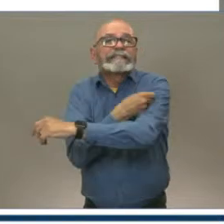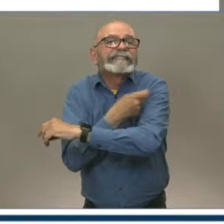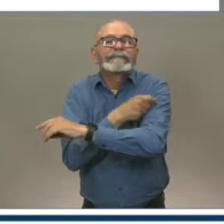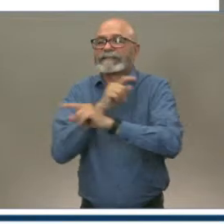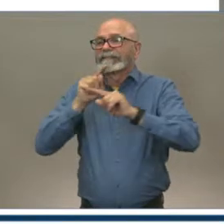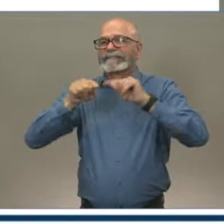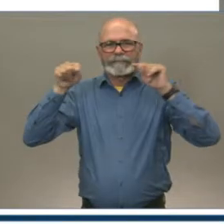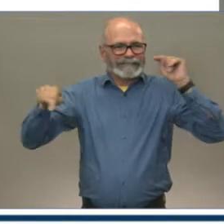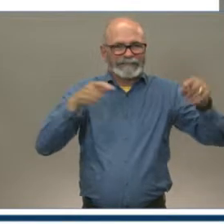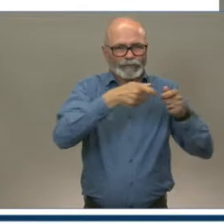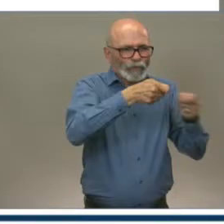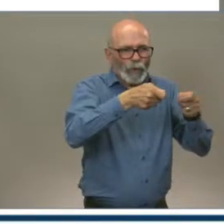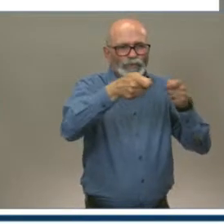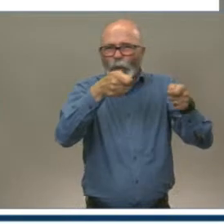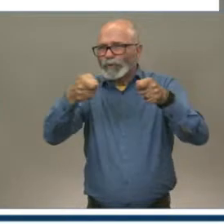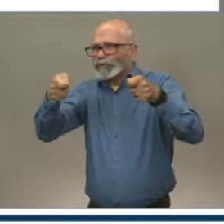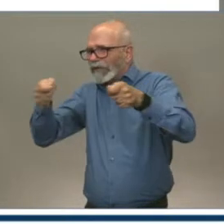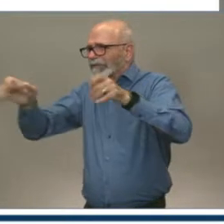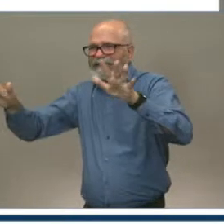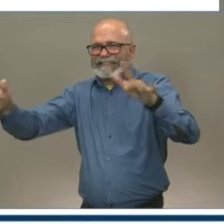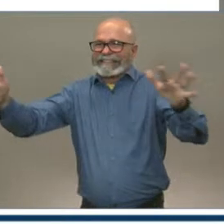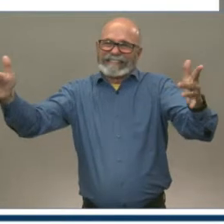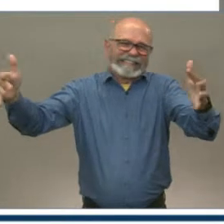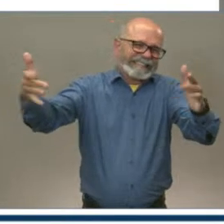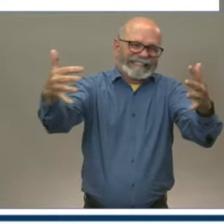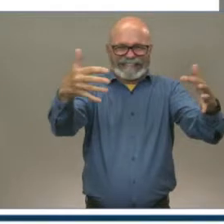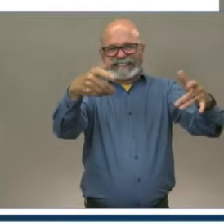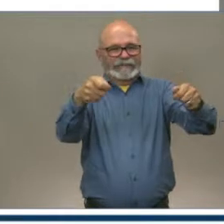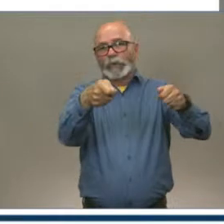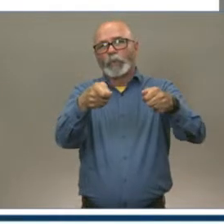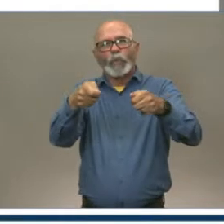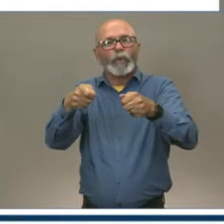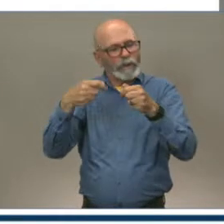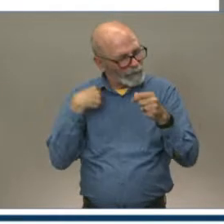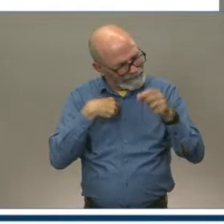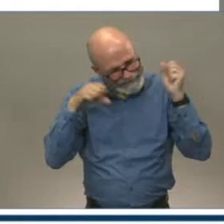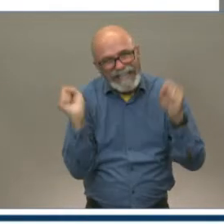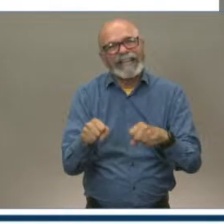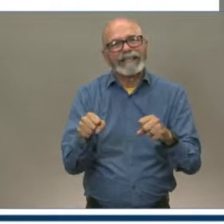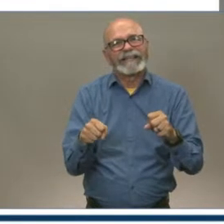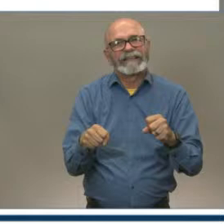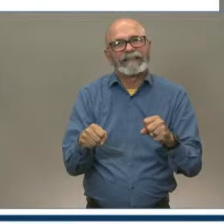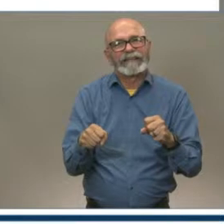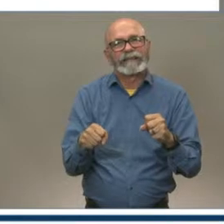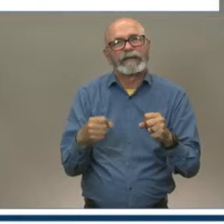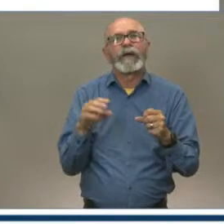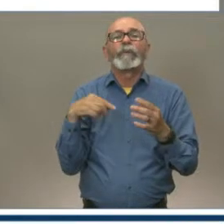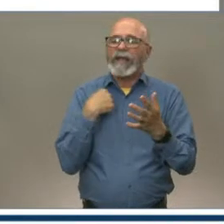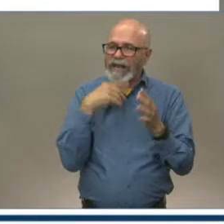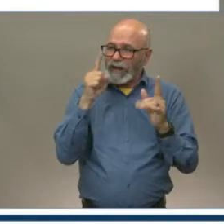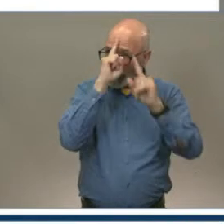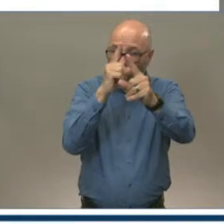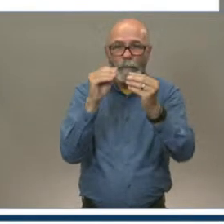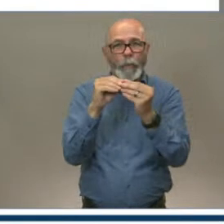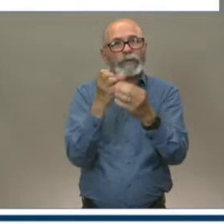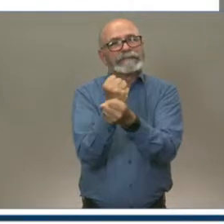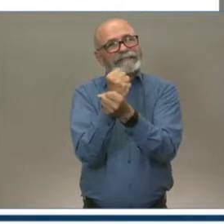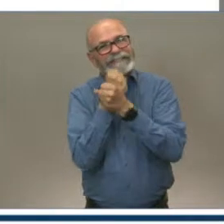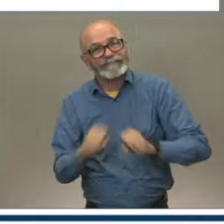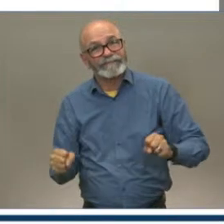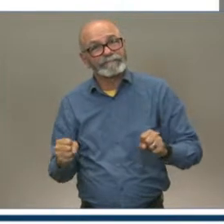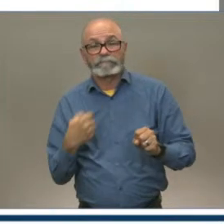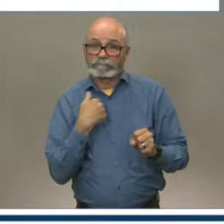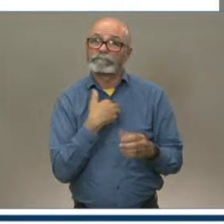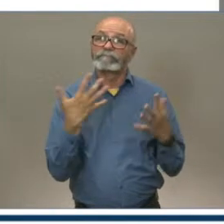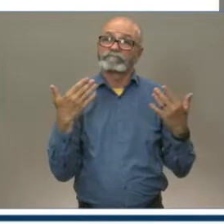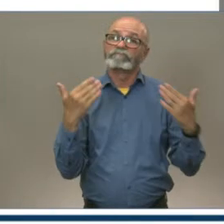we can have a safe and less restricted summer. But however, ultimately we can put restrictions in place. The healthcare system